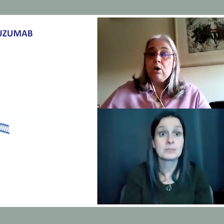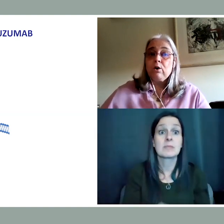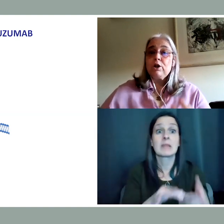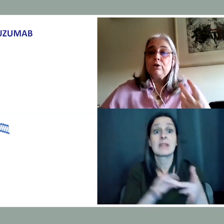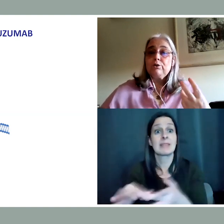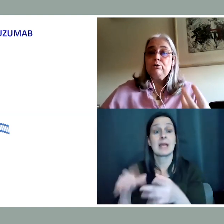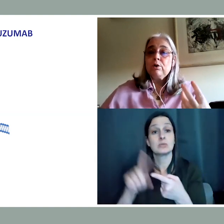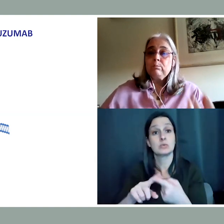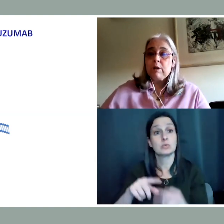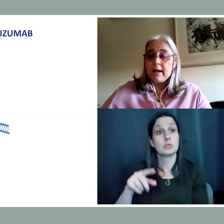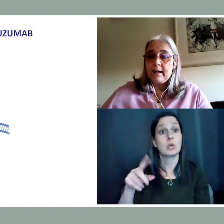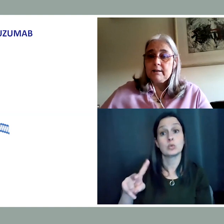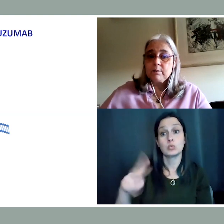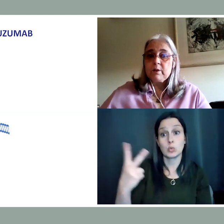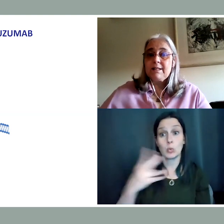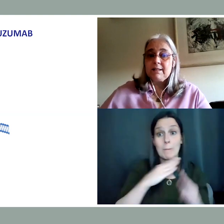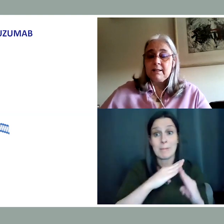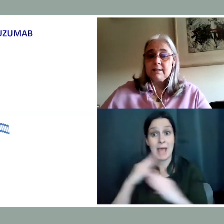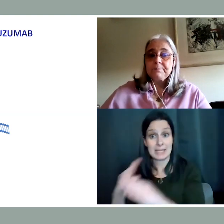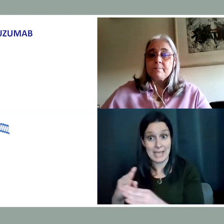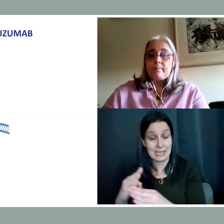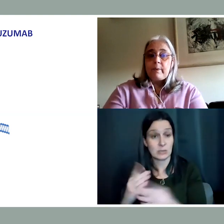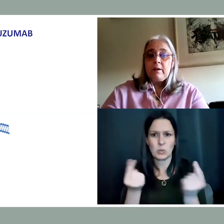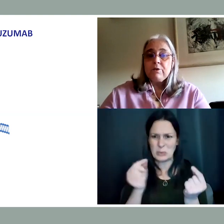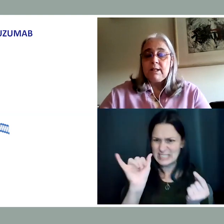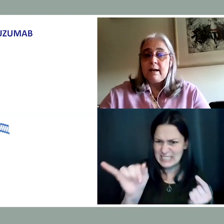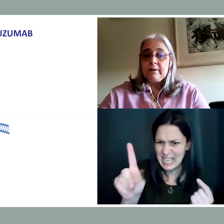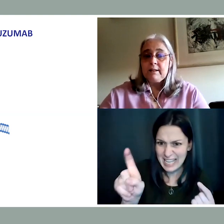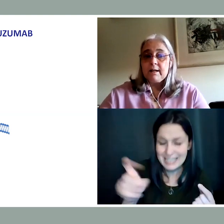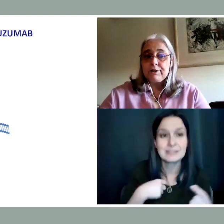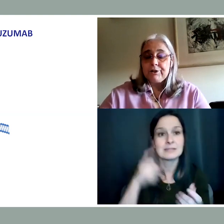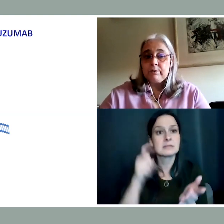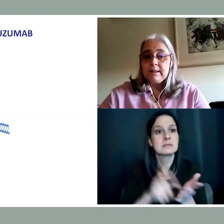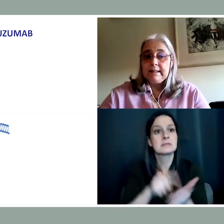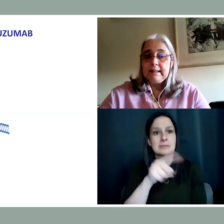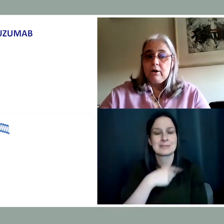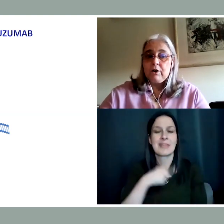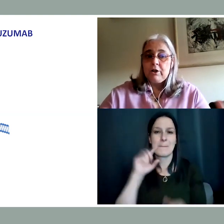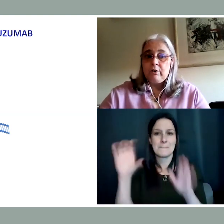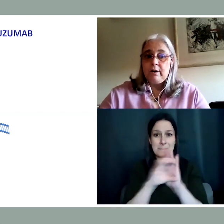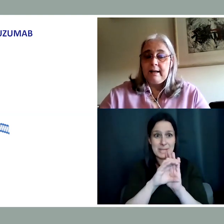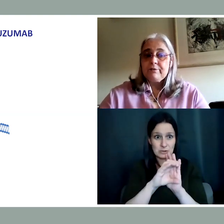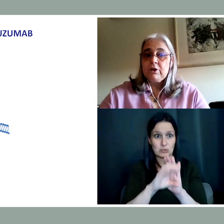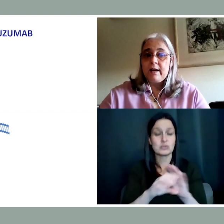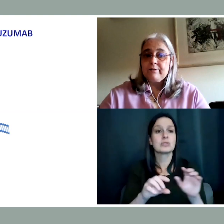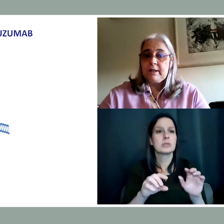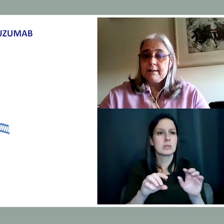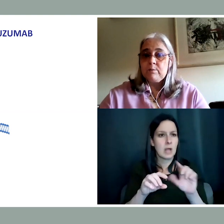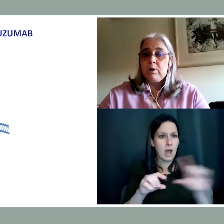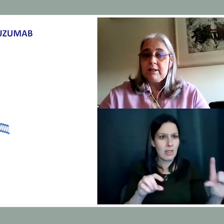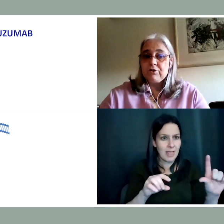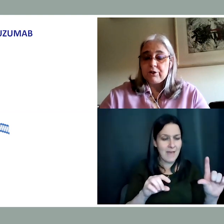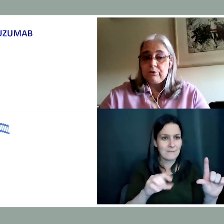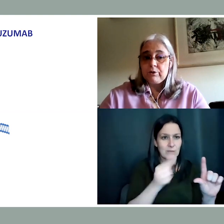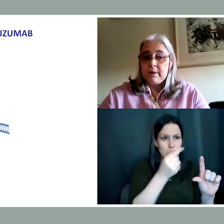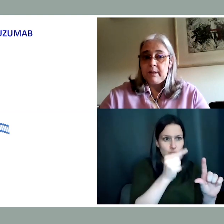we call dual blockade. What is this? You see there in the cartoon, on your left, you have the